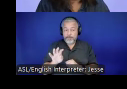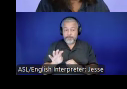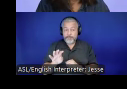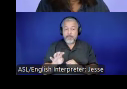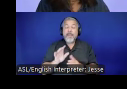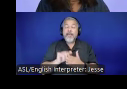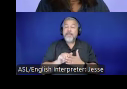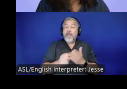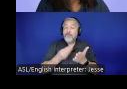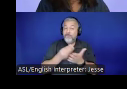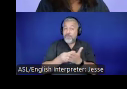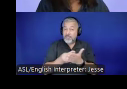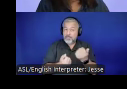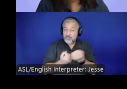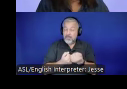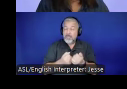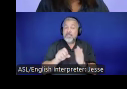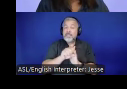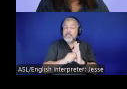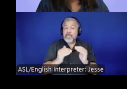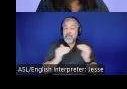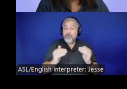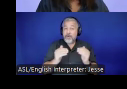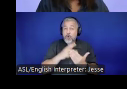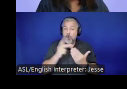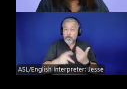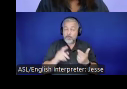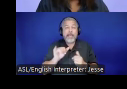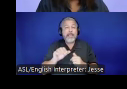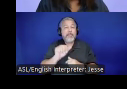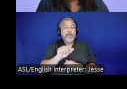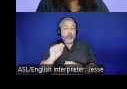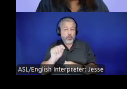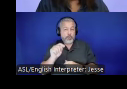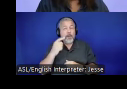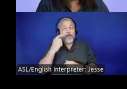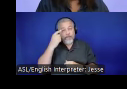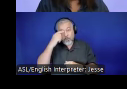funds state-level programs like Ability Tools to support AT access.